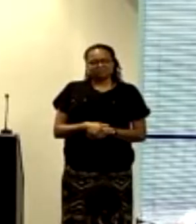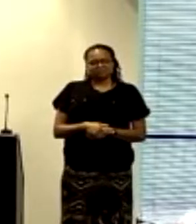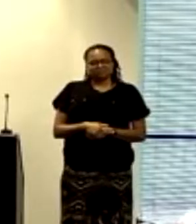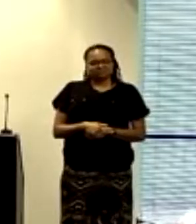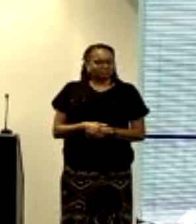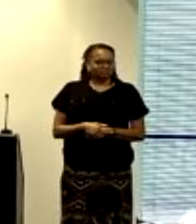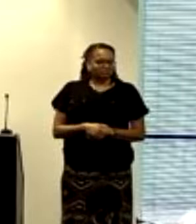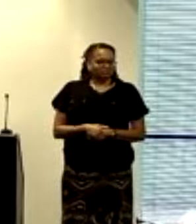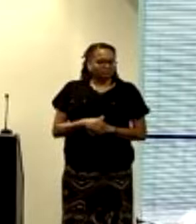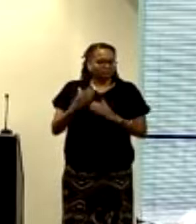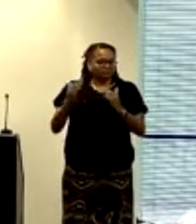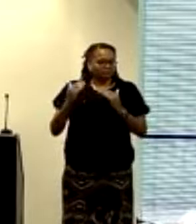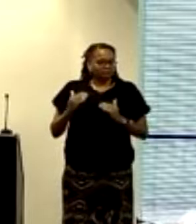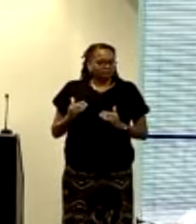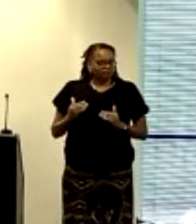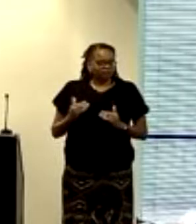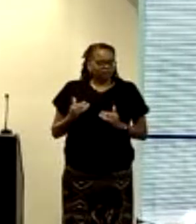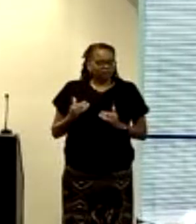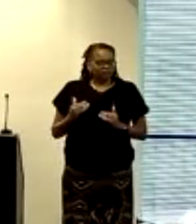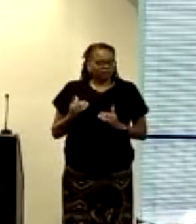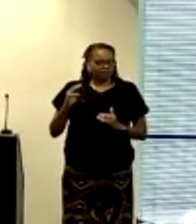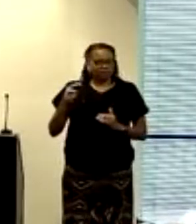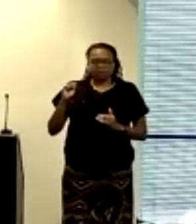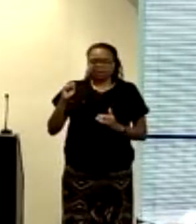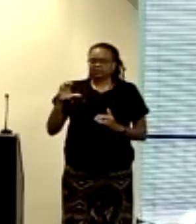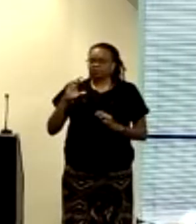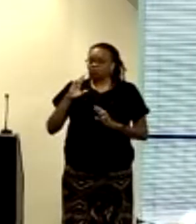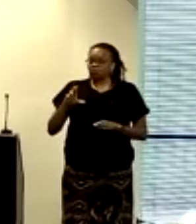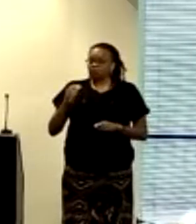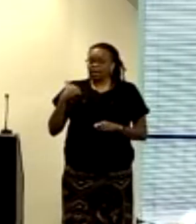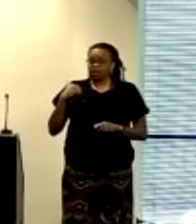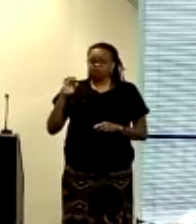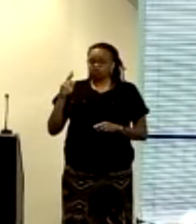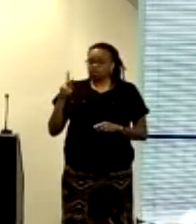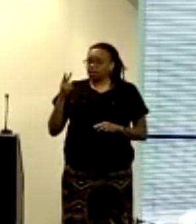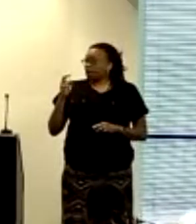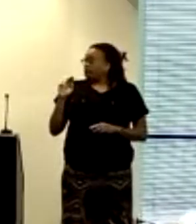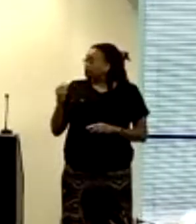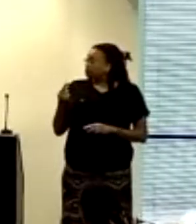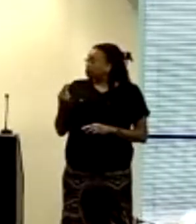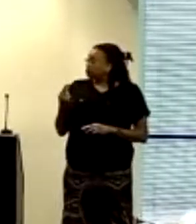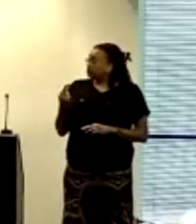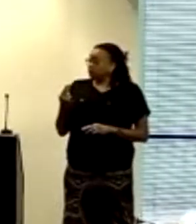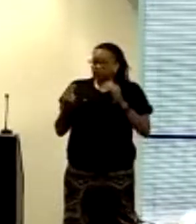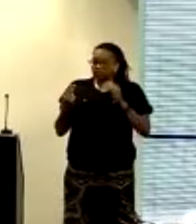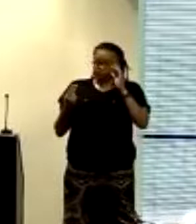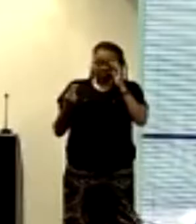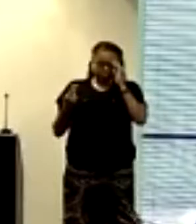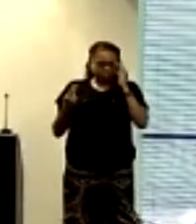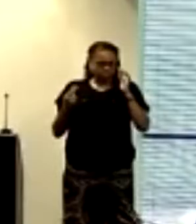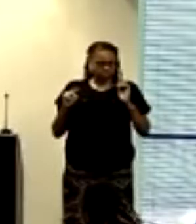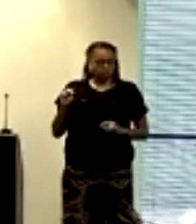All right, we're gonna move on to the MMSC report. Do we have Chuck or Hannah? No